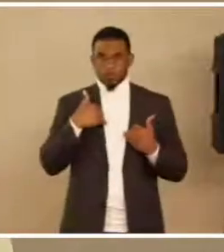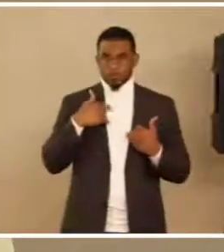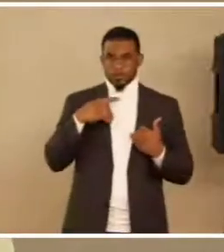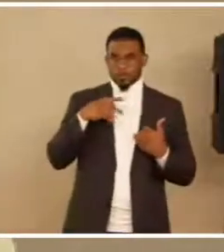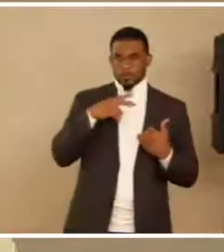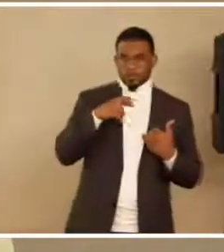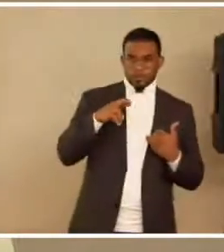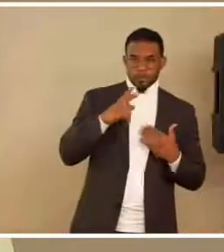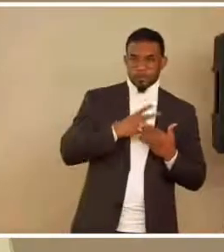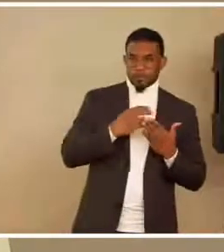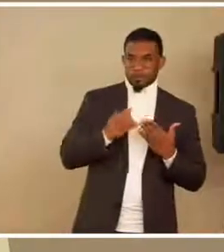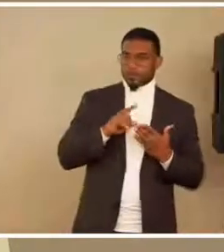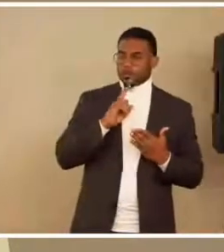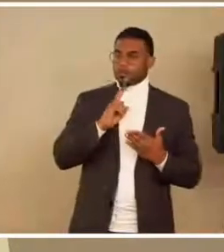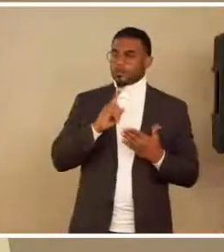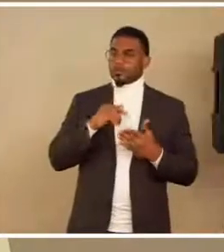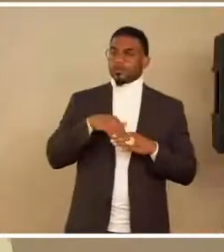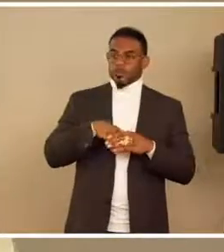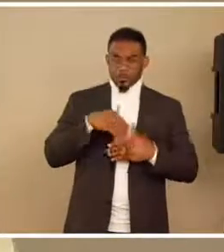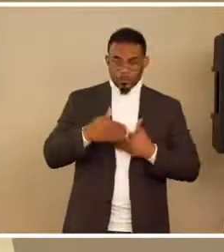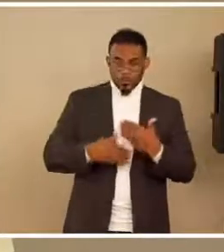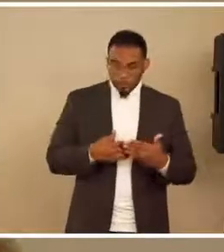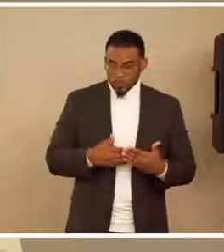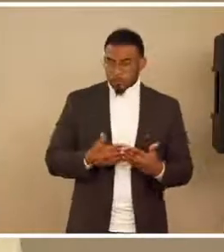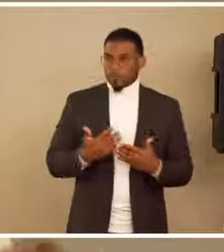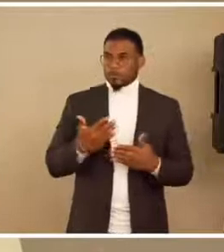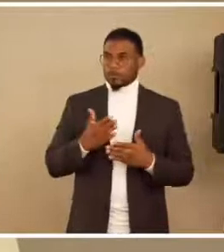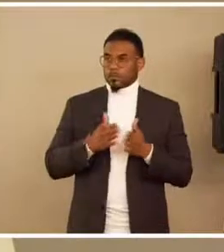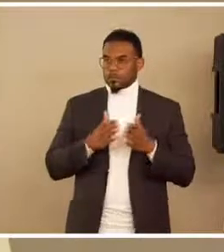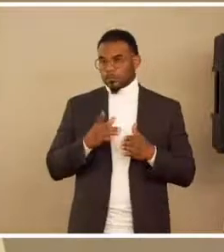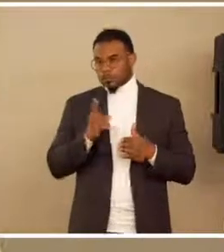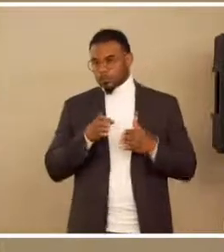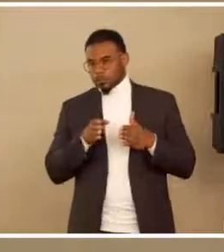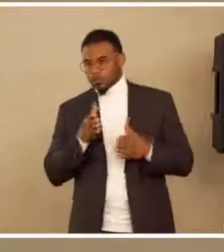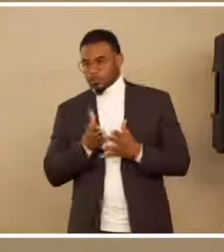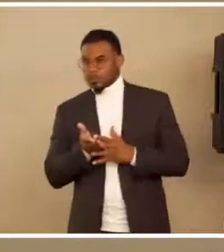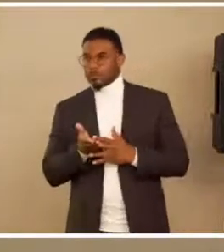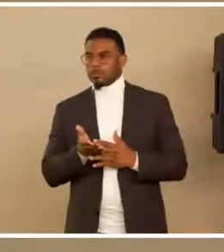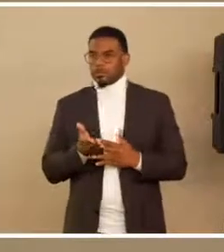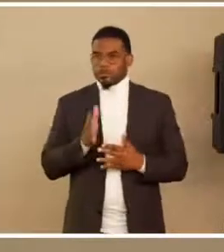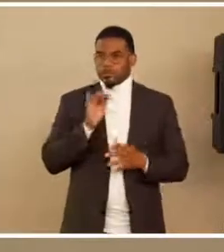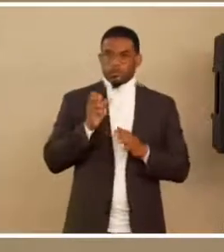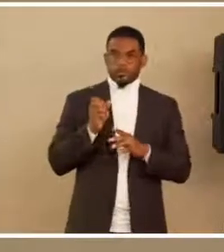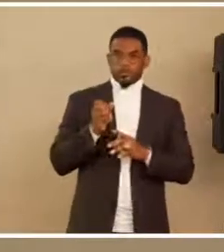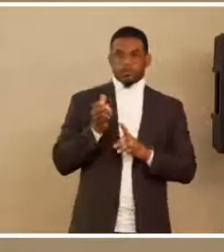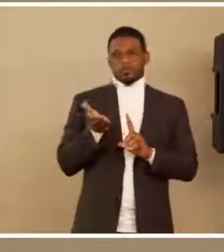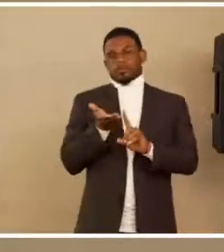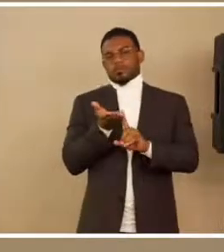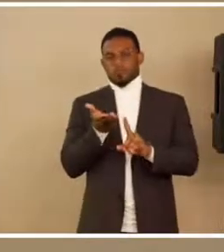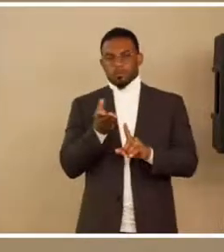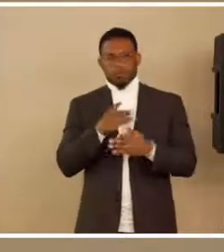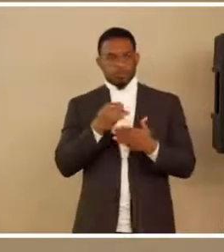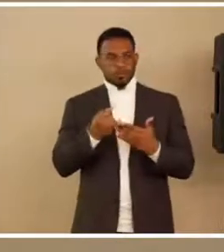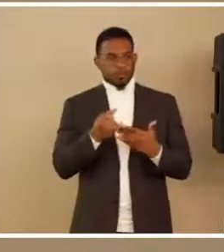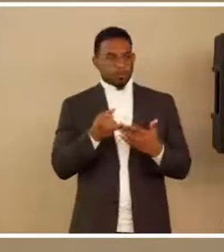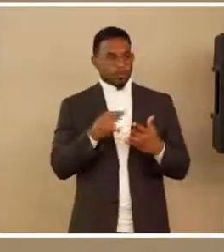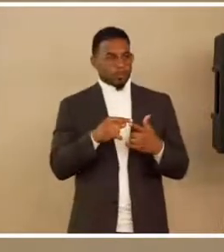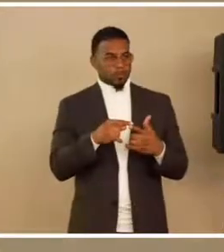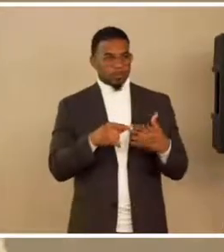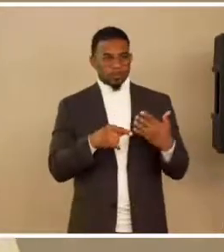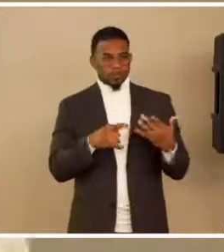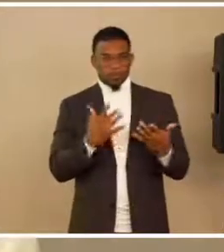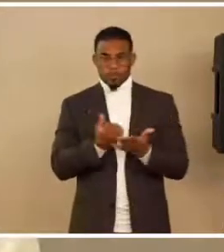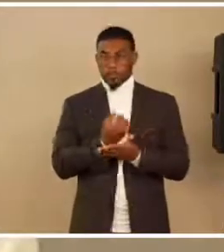virtual reality projects that are in progress. They're partway, halfway through. So they will pitch those projects in order